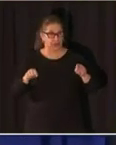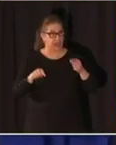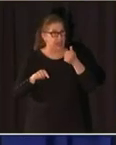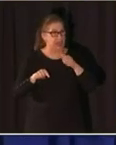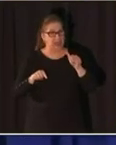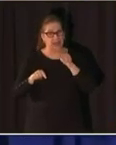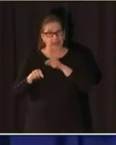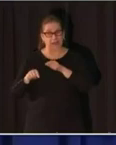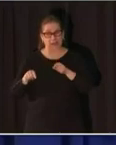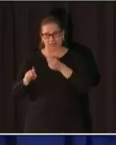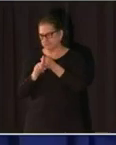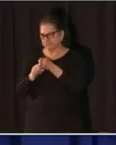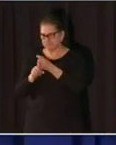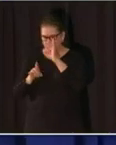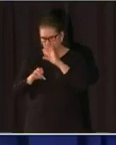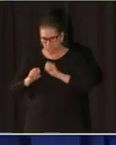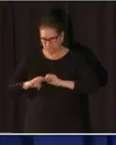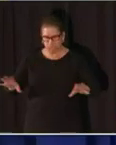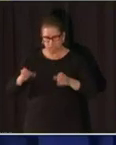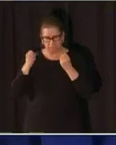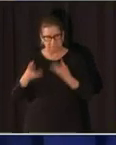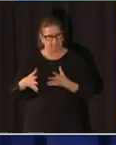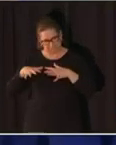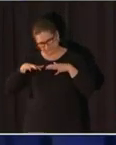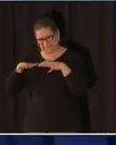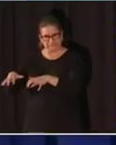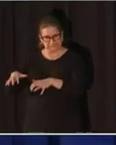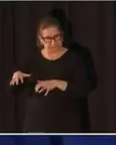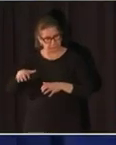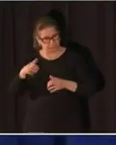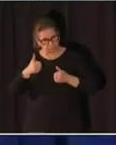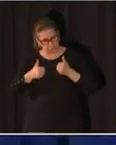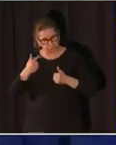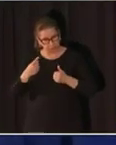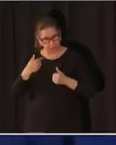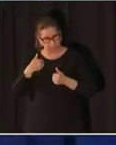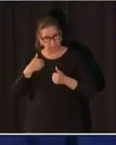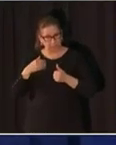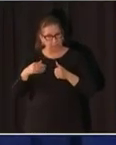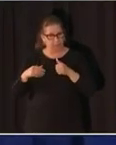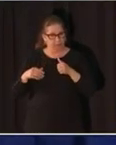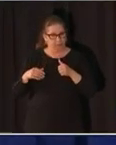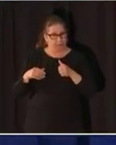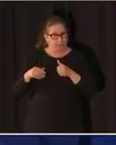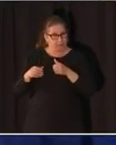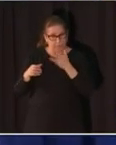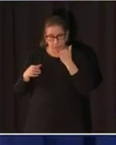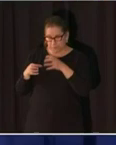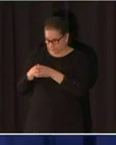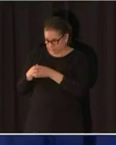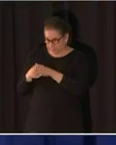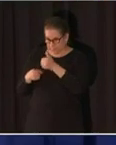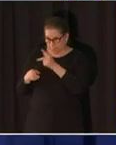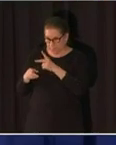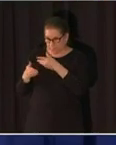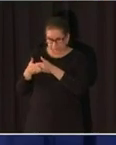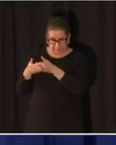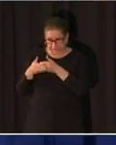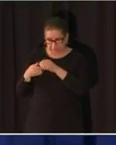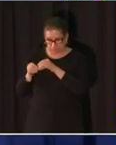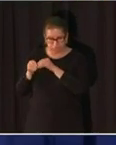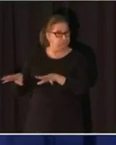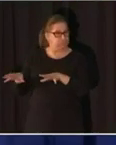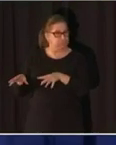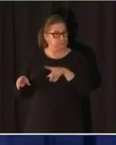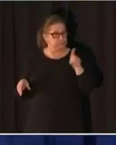10 people within close quarters of each other? I'll ask Chris to talk about his